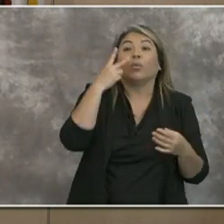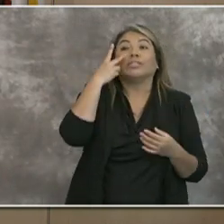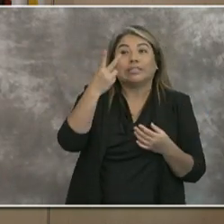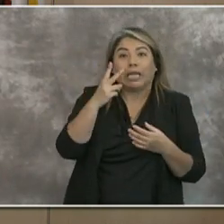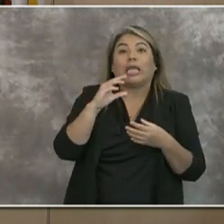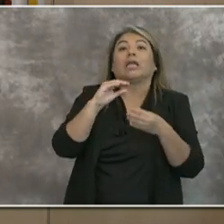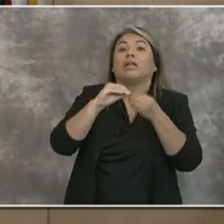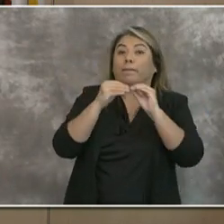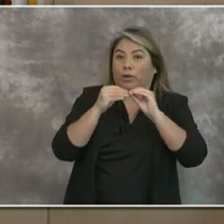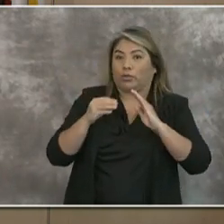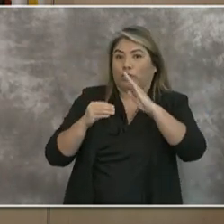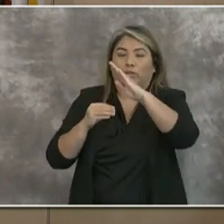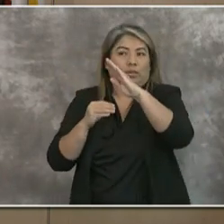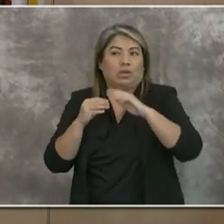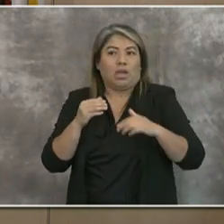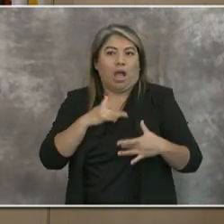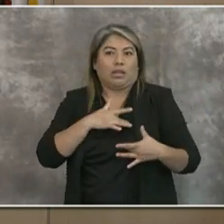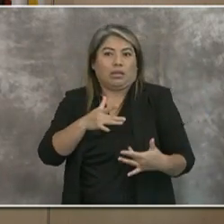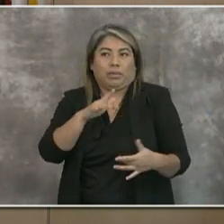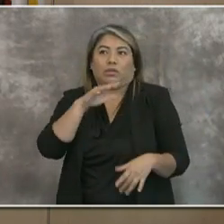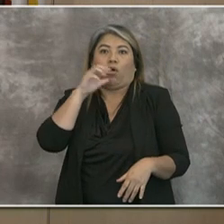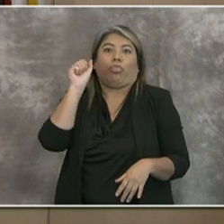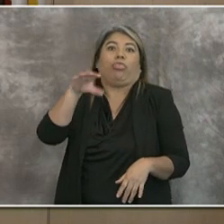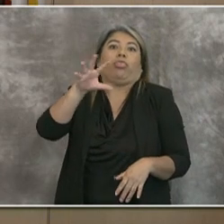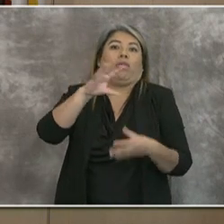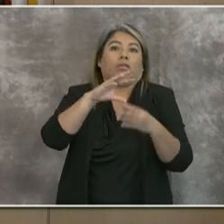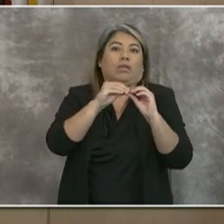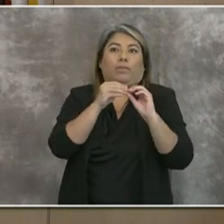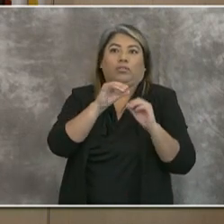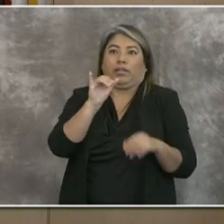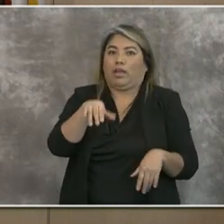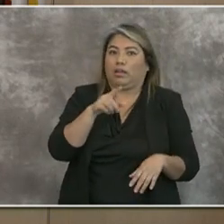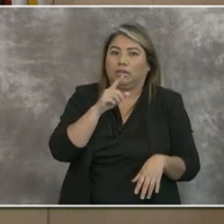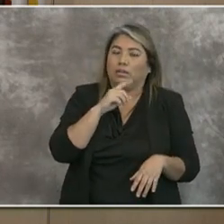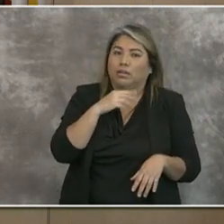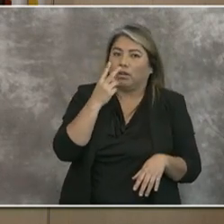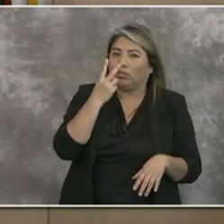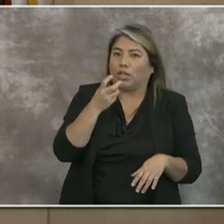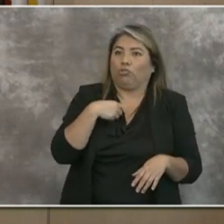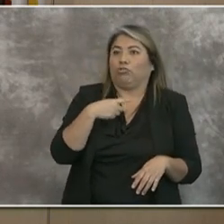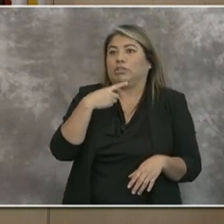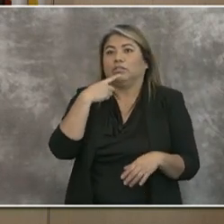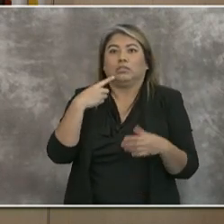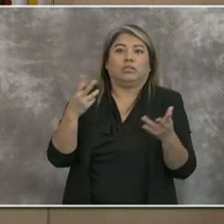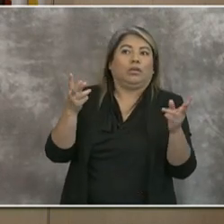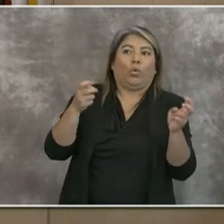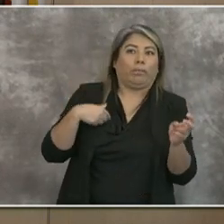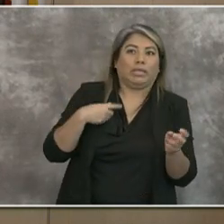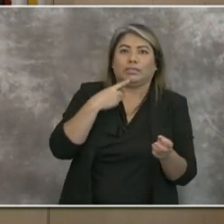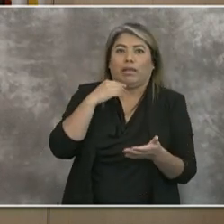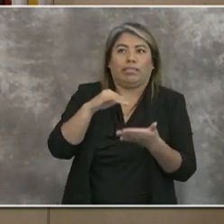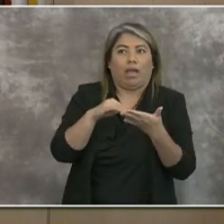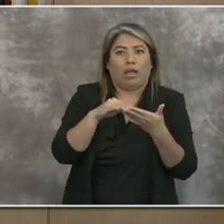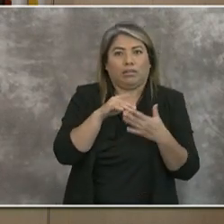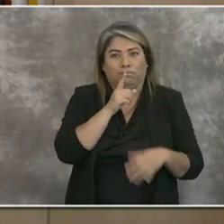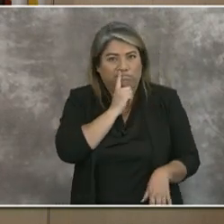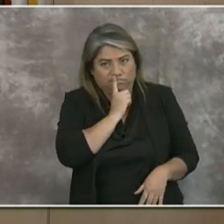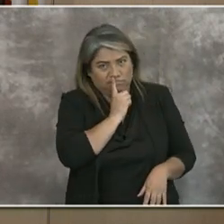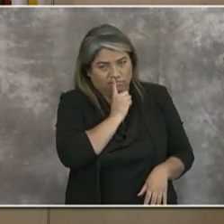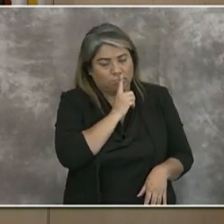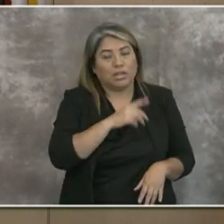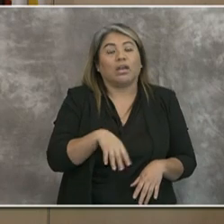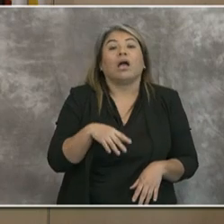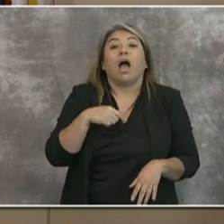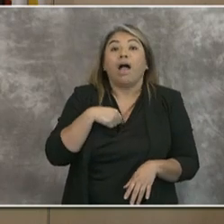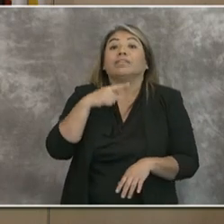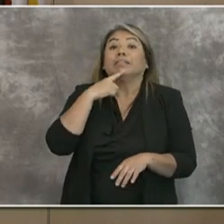up. I typically don't give out numbers like that, and I don't think you could document me saying anything of that nature. What